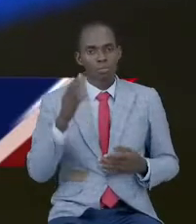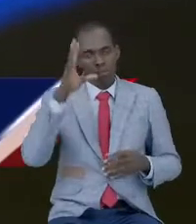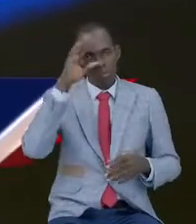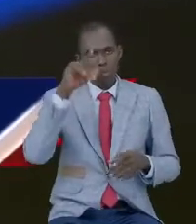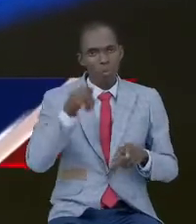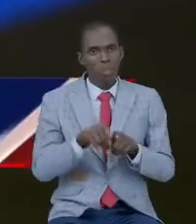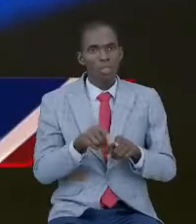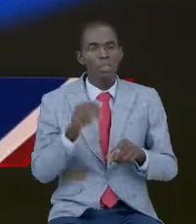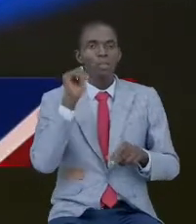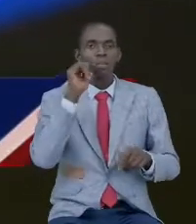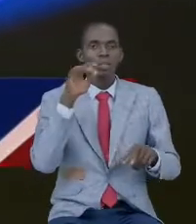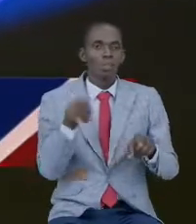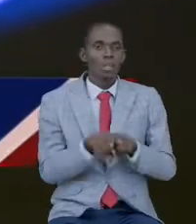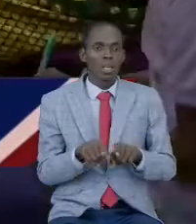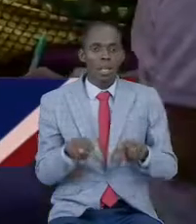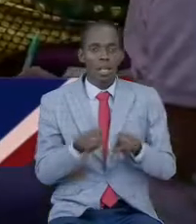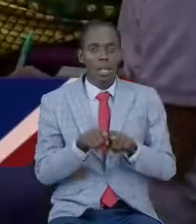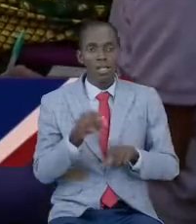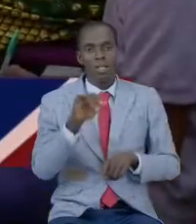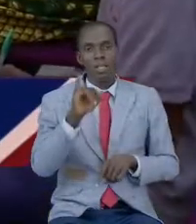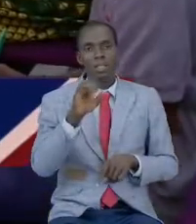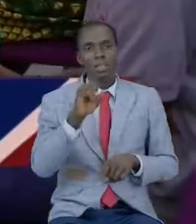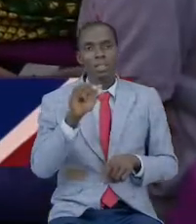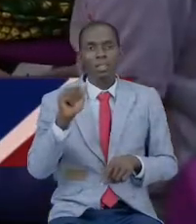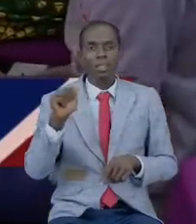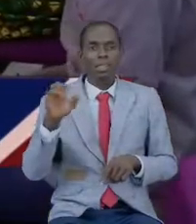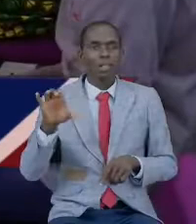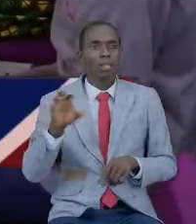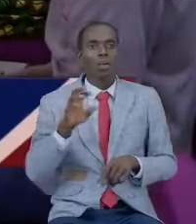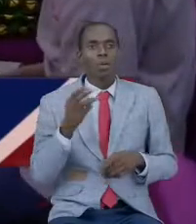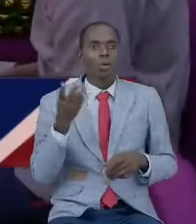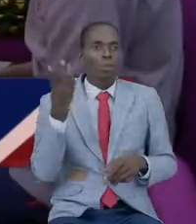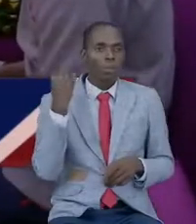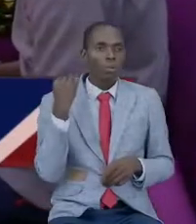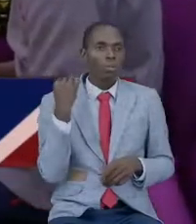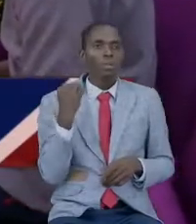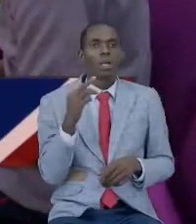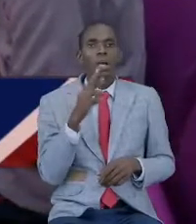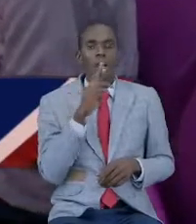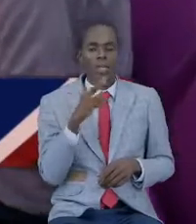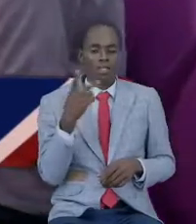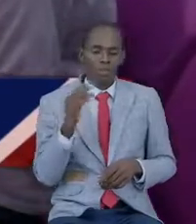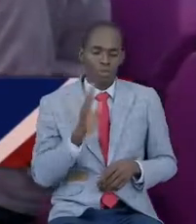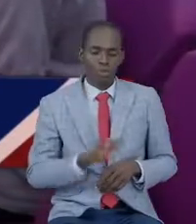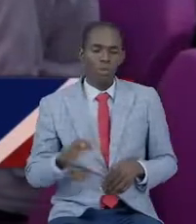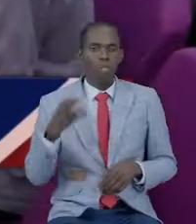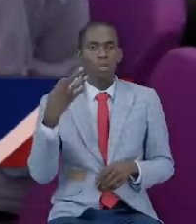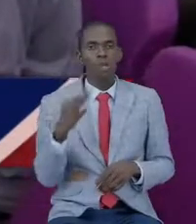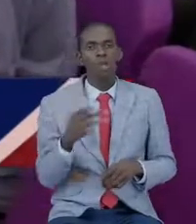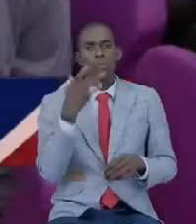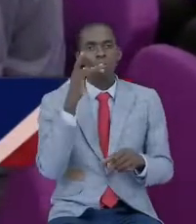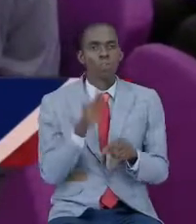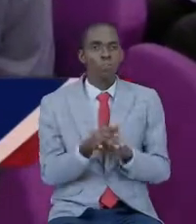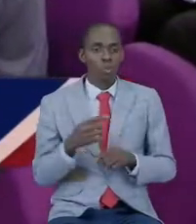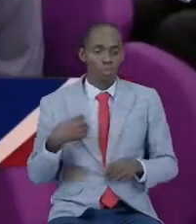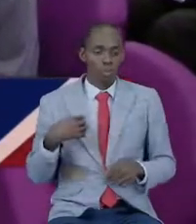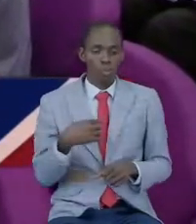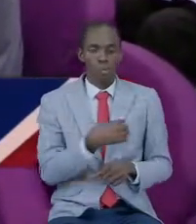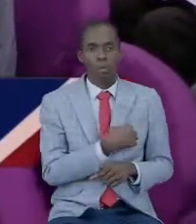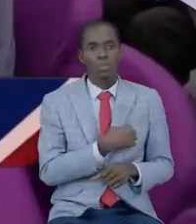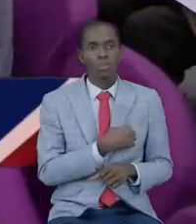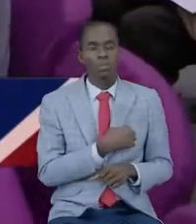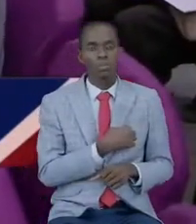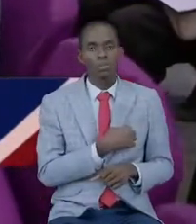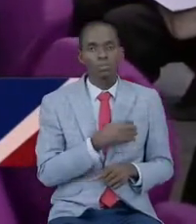as Isaac, are the children of promise. We, brethren,